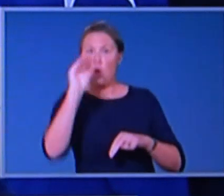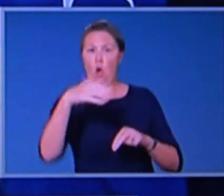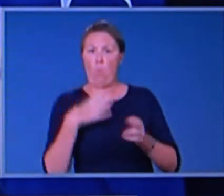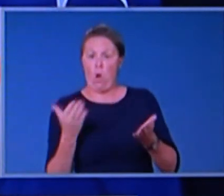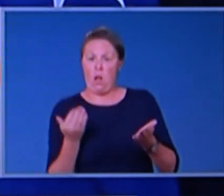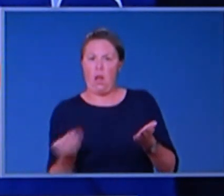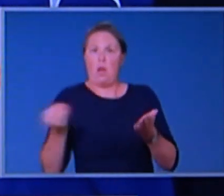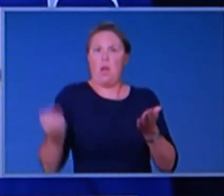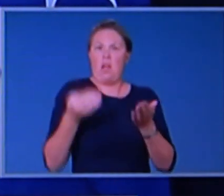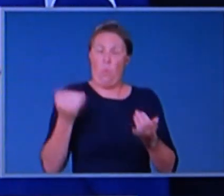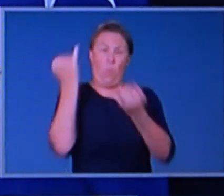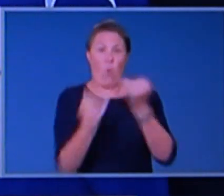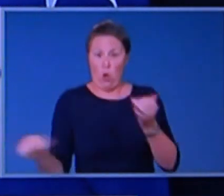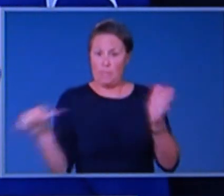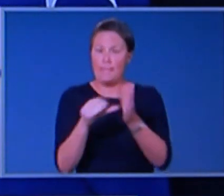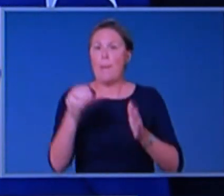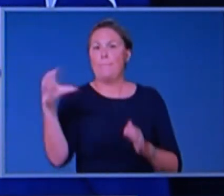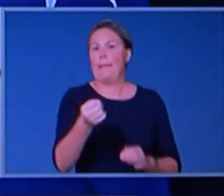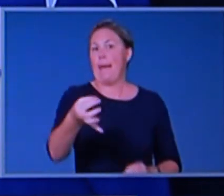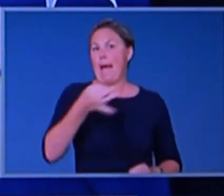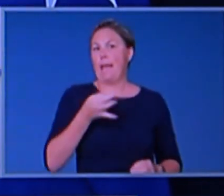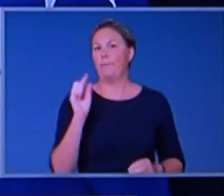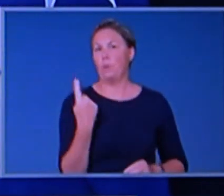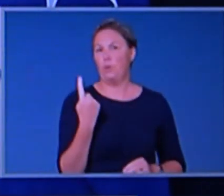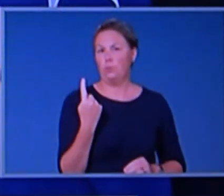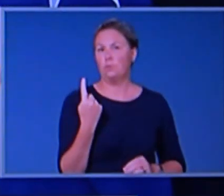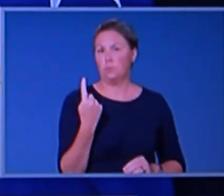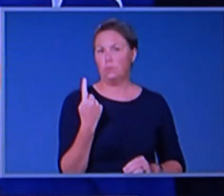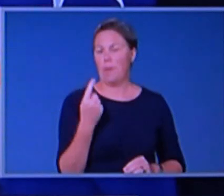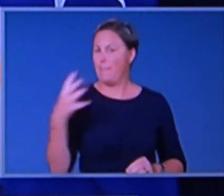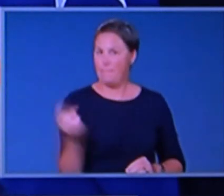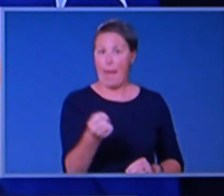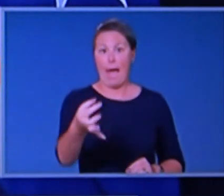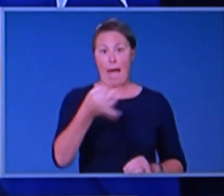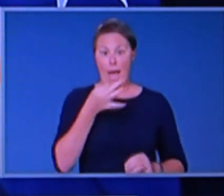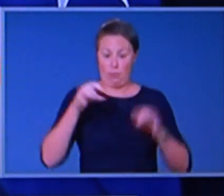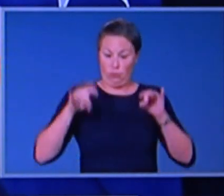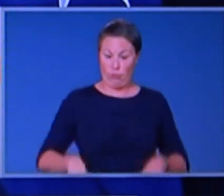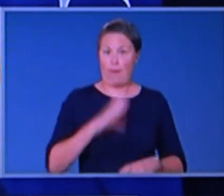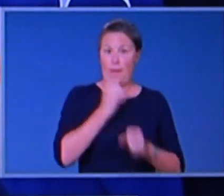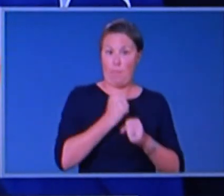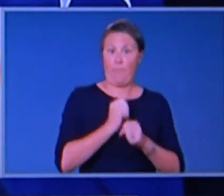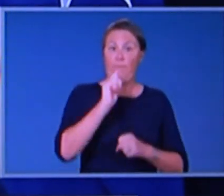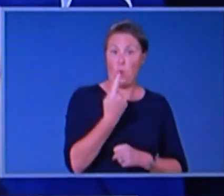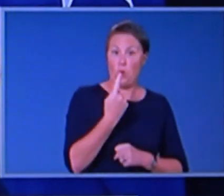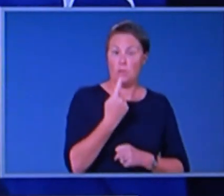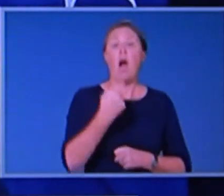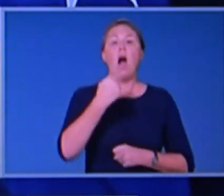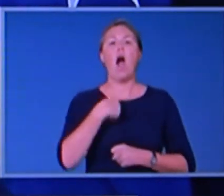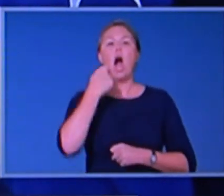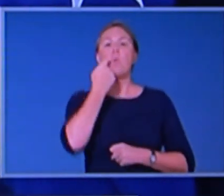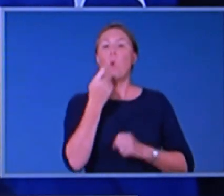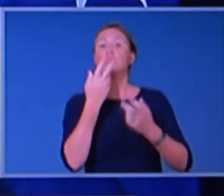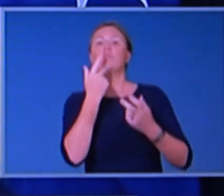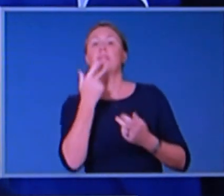would make such a decision in consultation with the relevant state and territory jurisdiction. Now, there are quite valid reasons